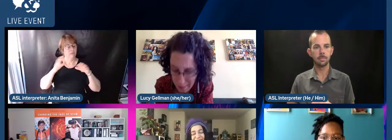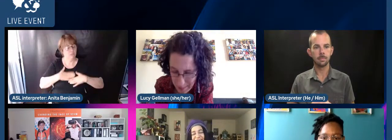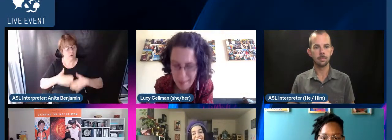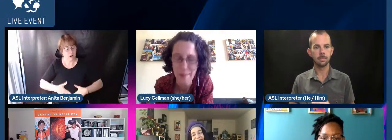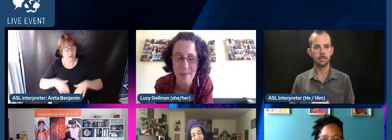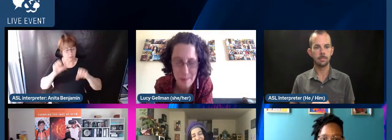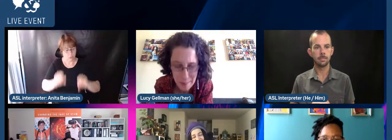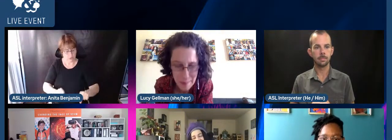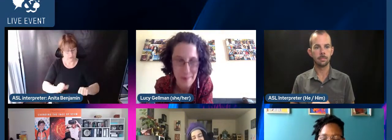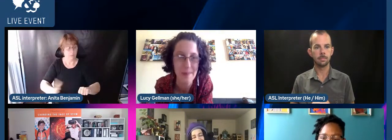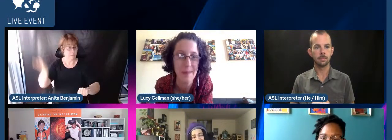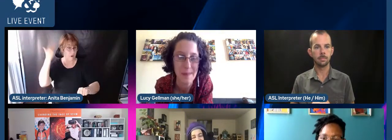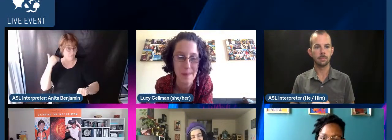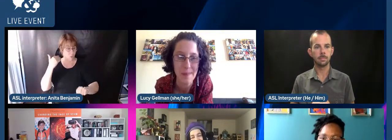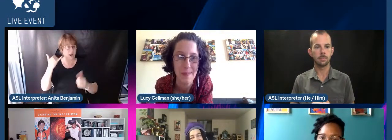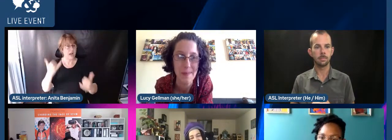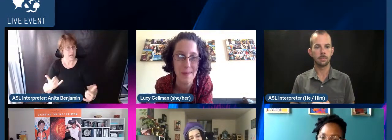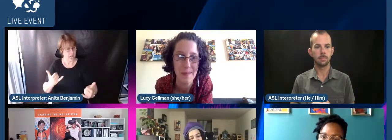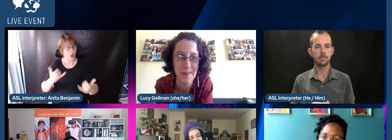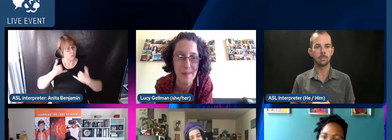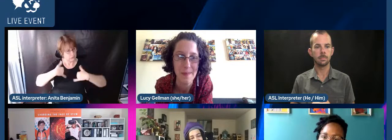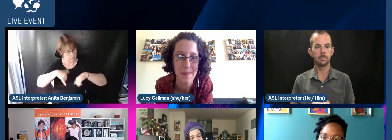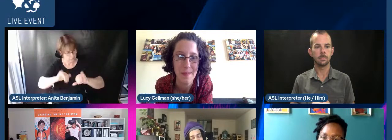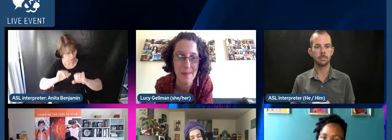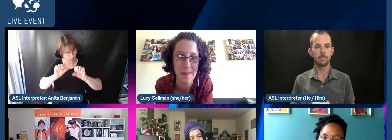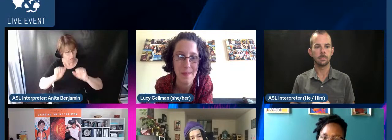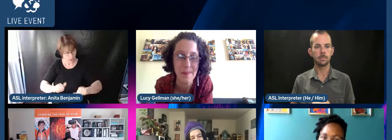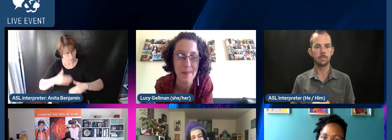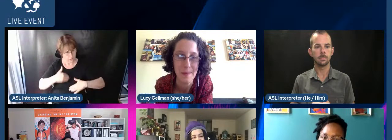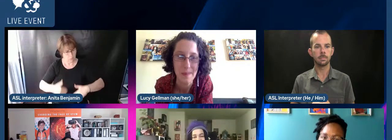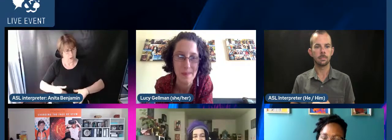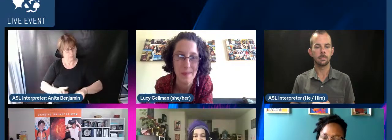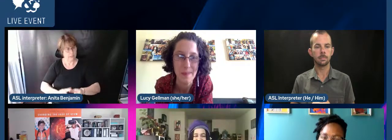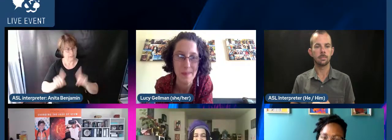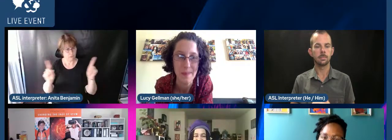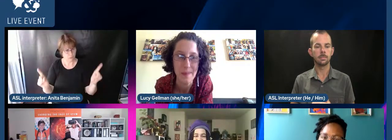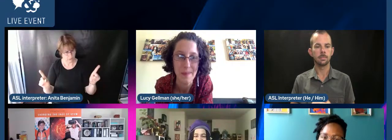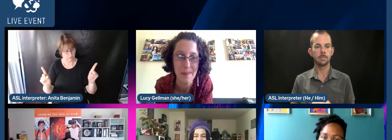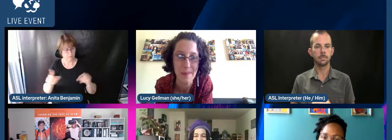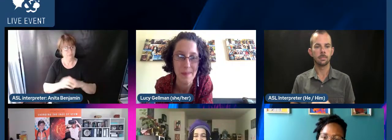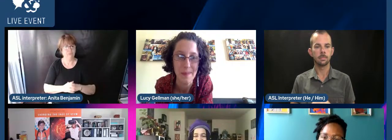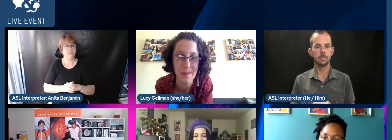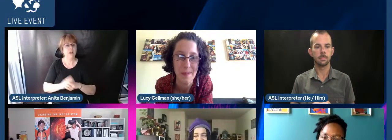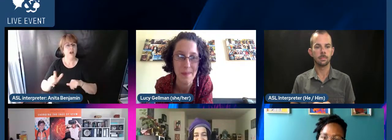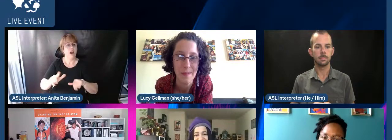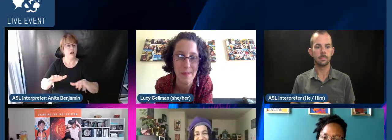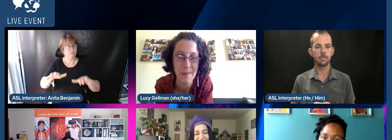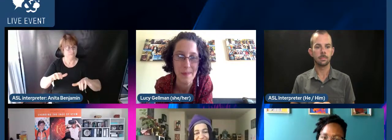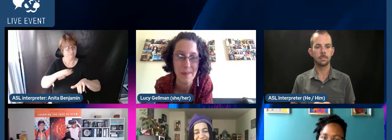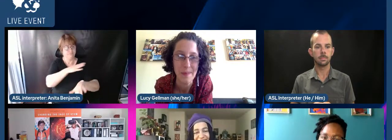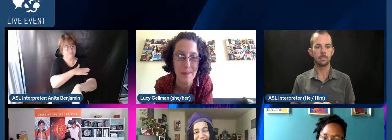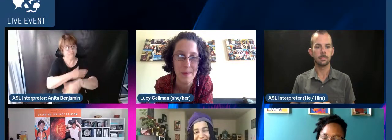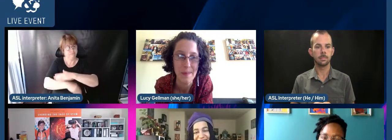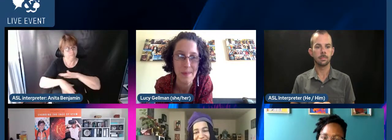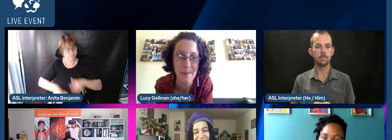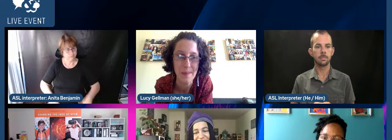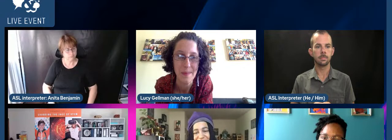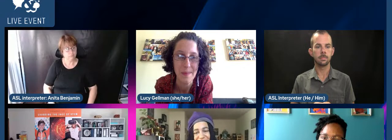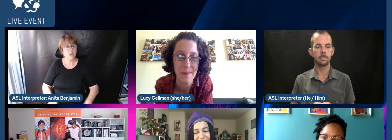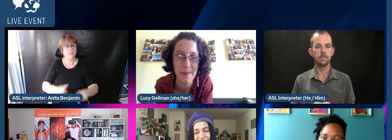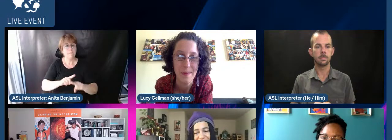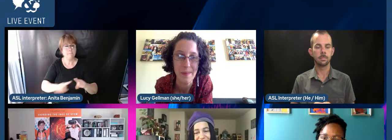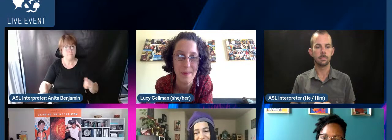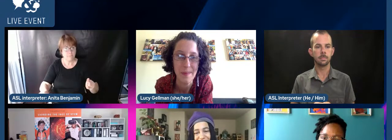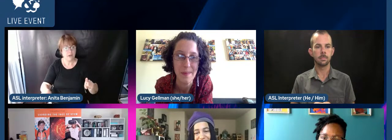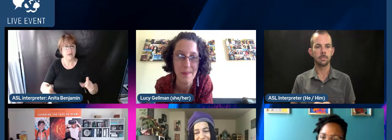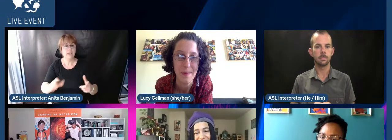person. I am considered a quadriplegic. Although my mind and brain is not